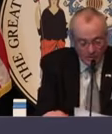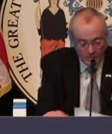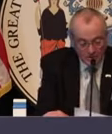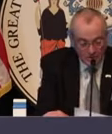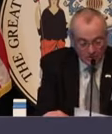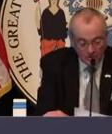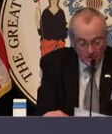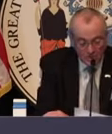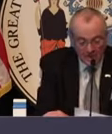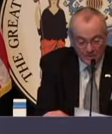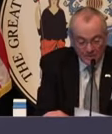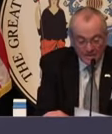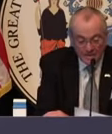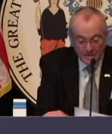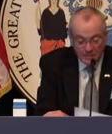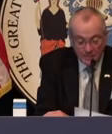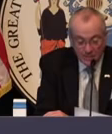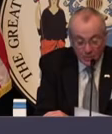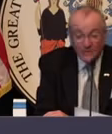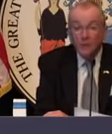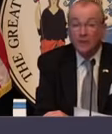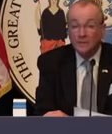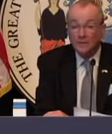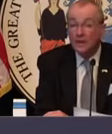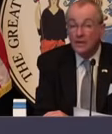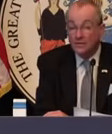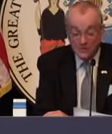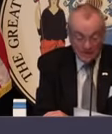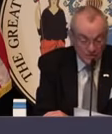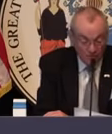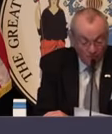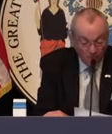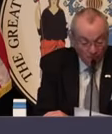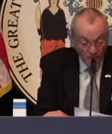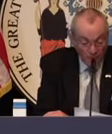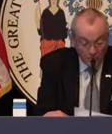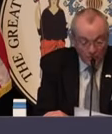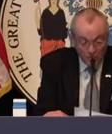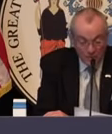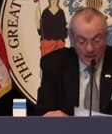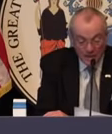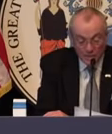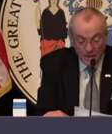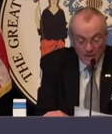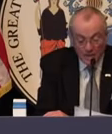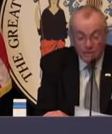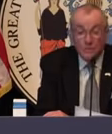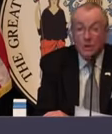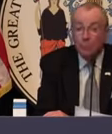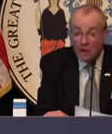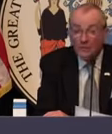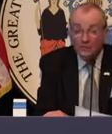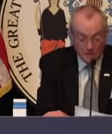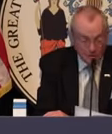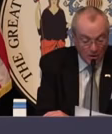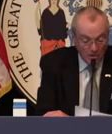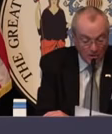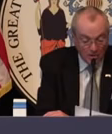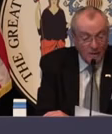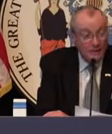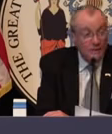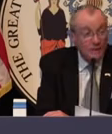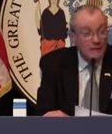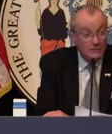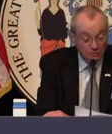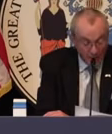Center, but to also expand them at a time when they were leaving other states. We've also expanded relationships with our private sector